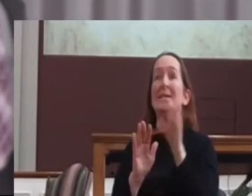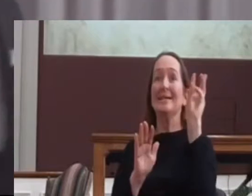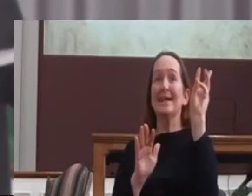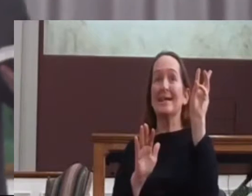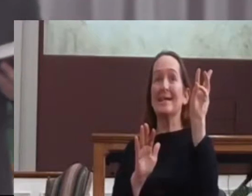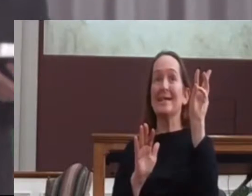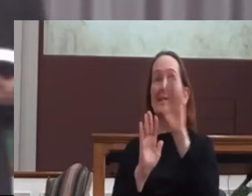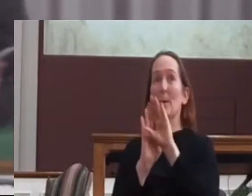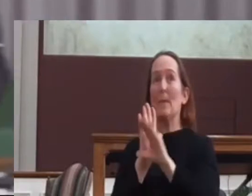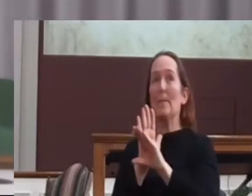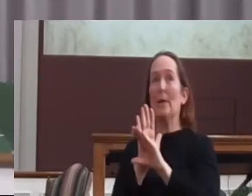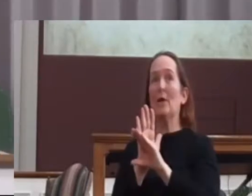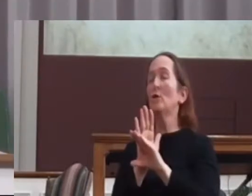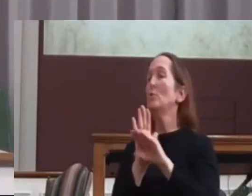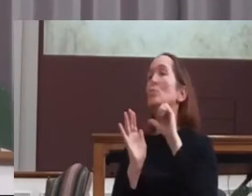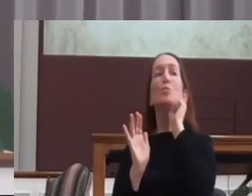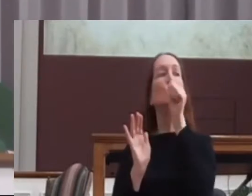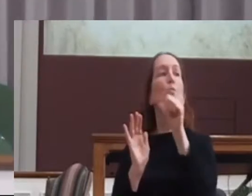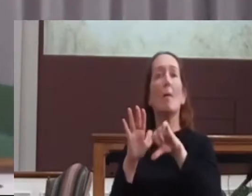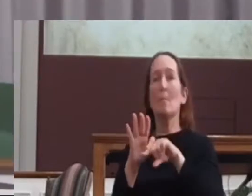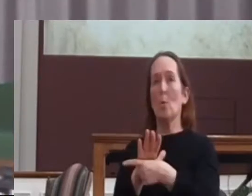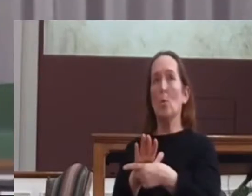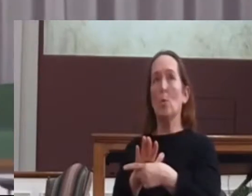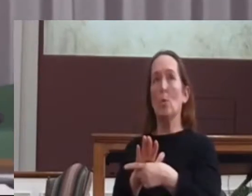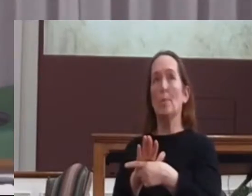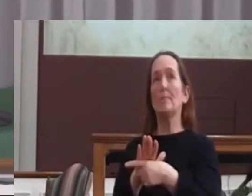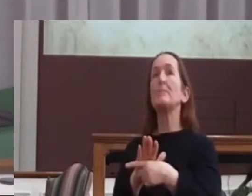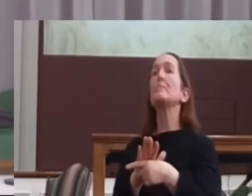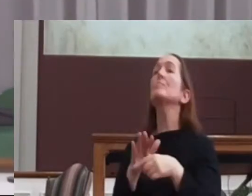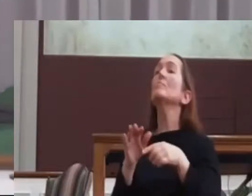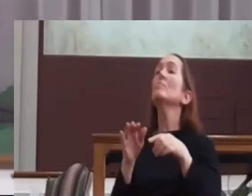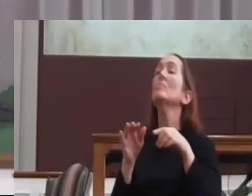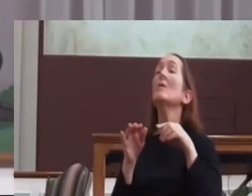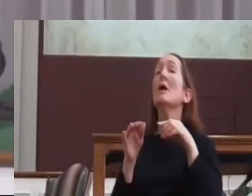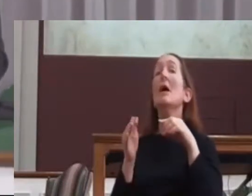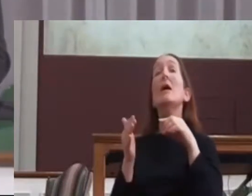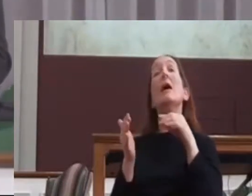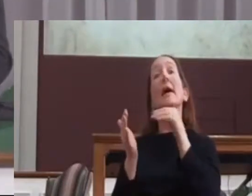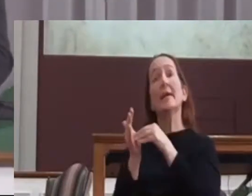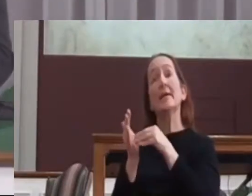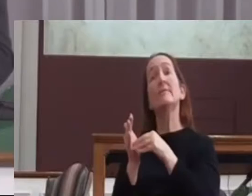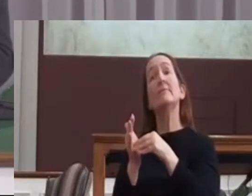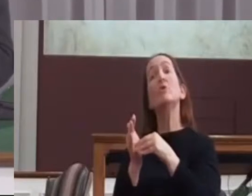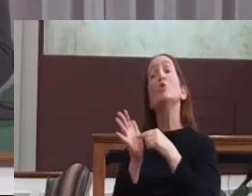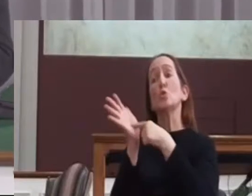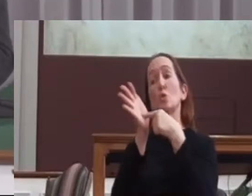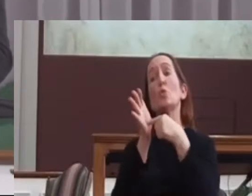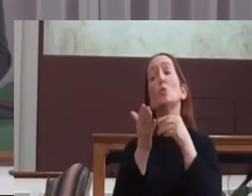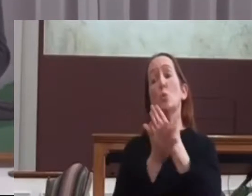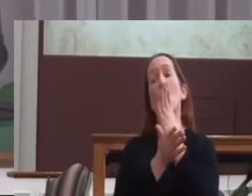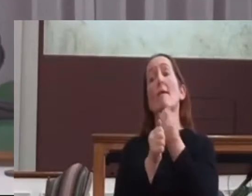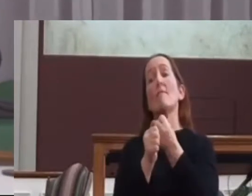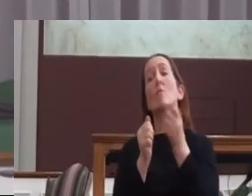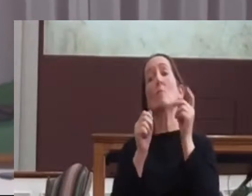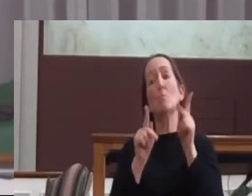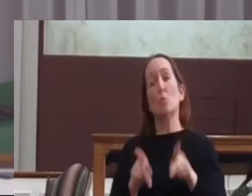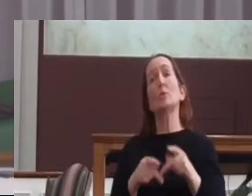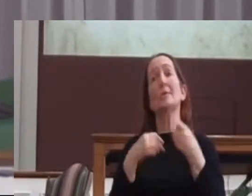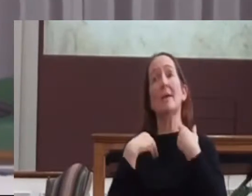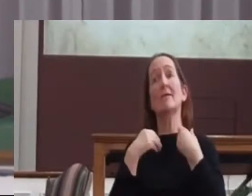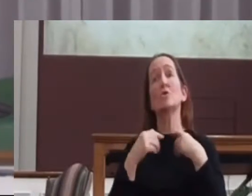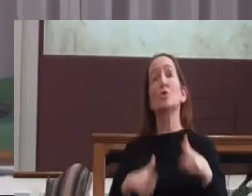Thank you. Do not murder. Number 6 is do not murder. This again restates the